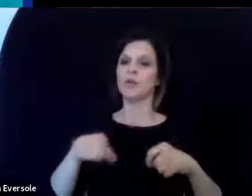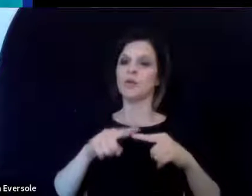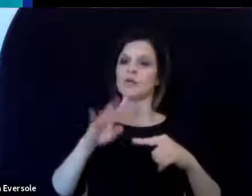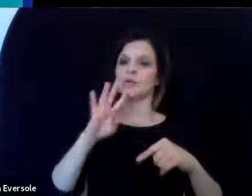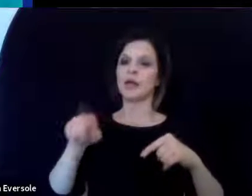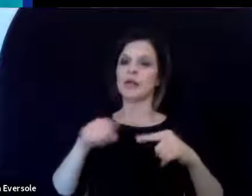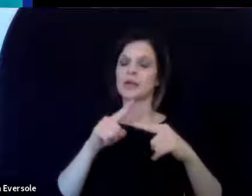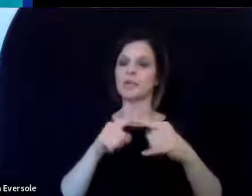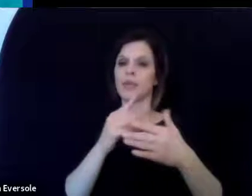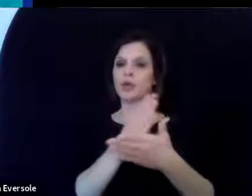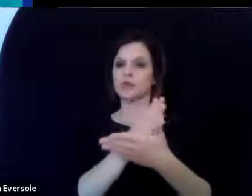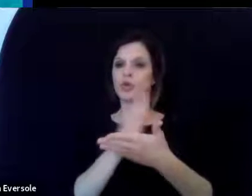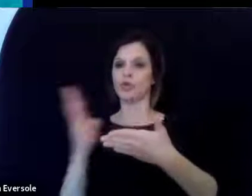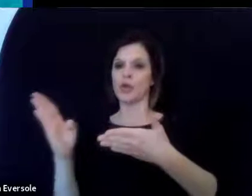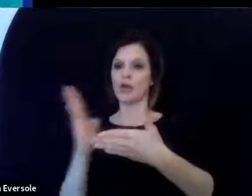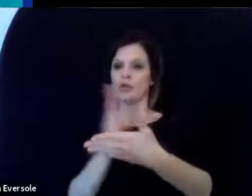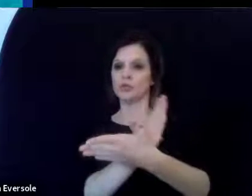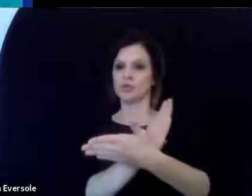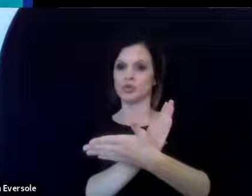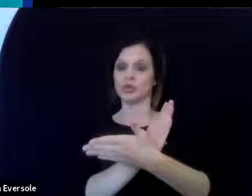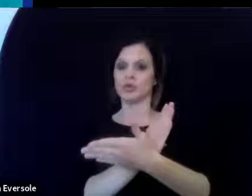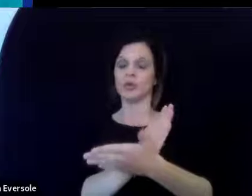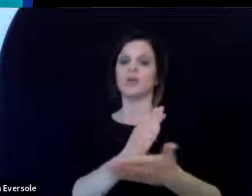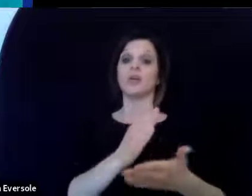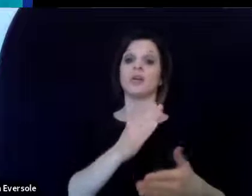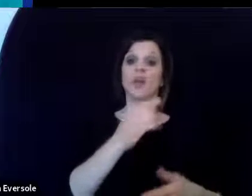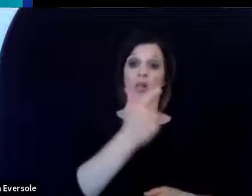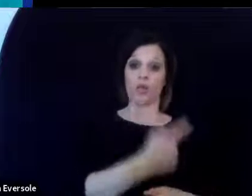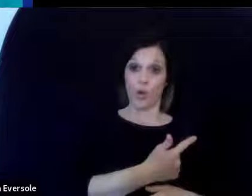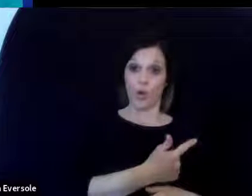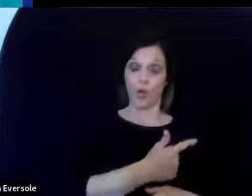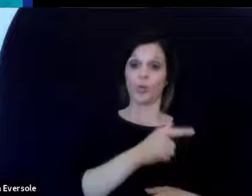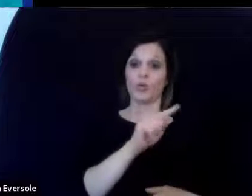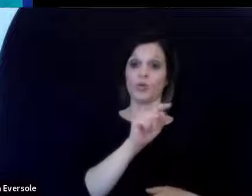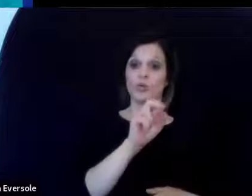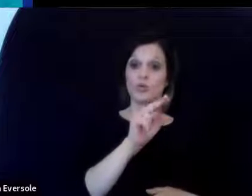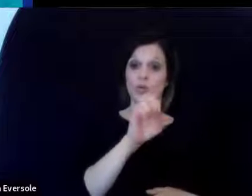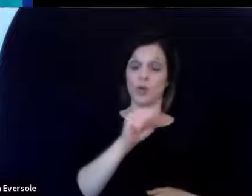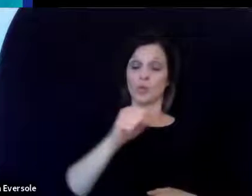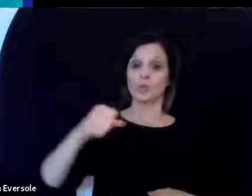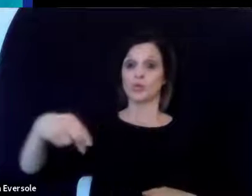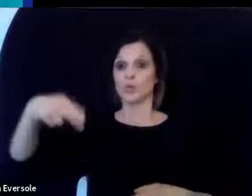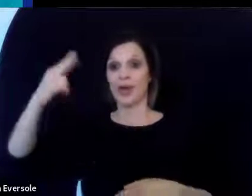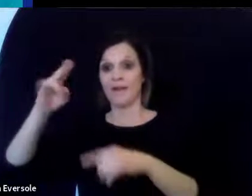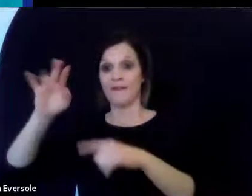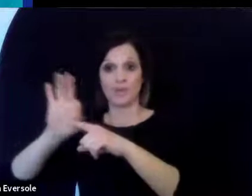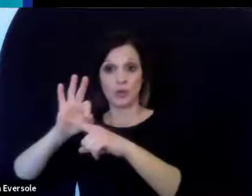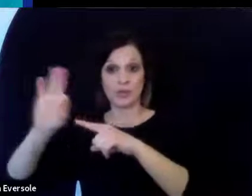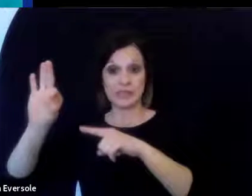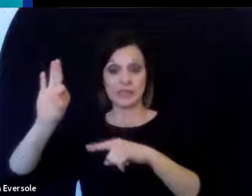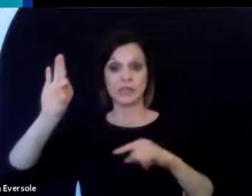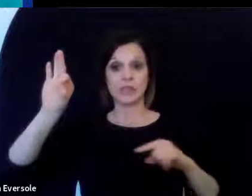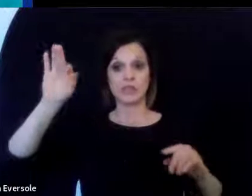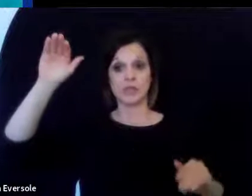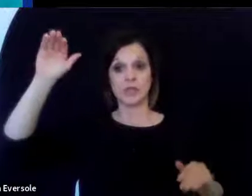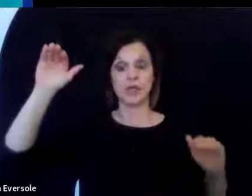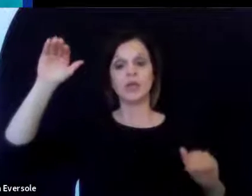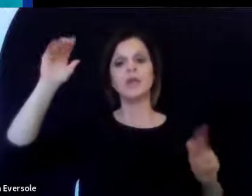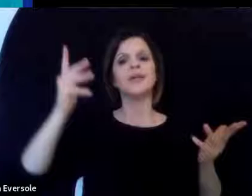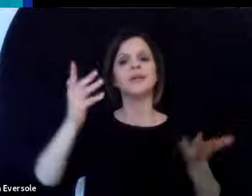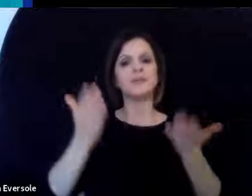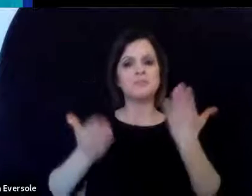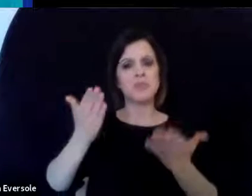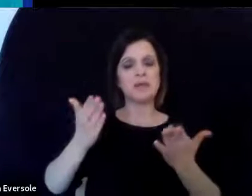also talking about from the lowest of the low sounds to the highest of the high sounds. And maybe kids can, with